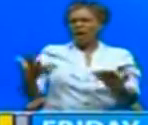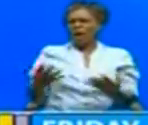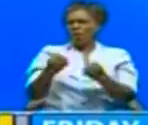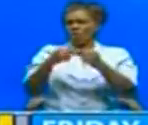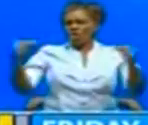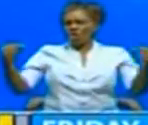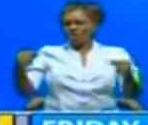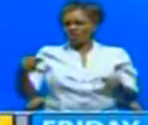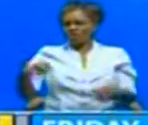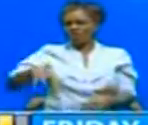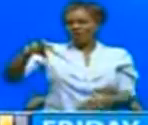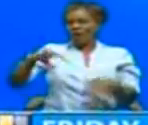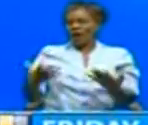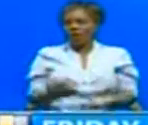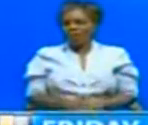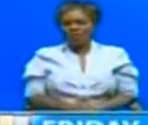how tall are you?